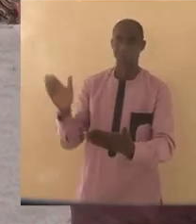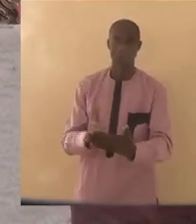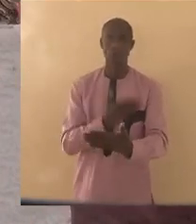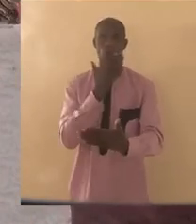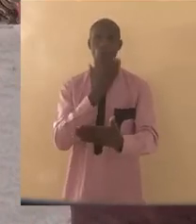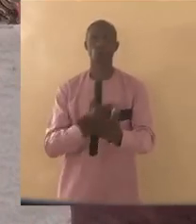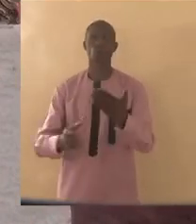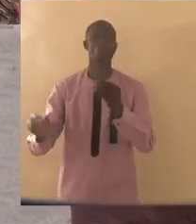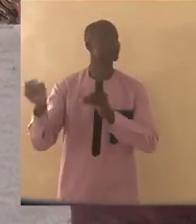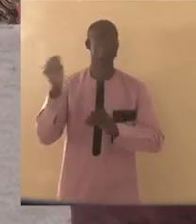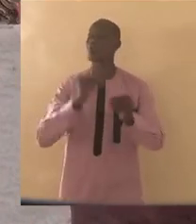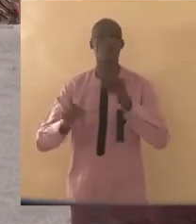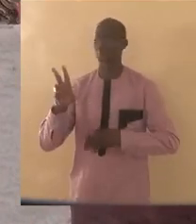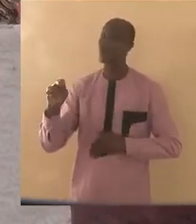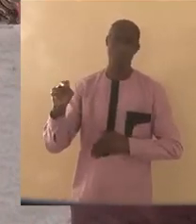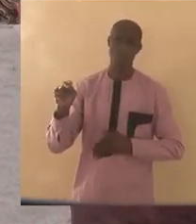orphans. Oh no,